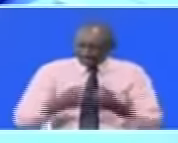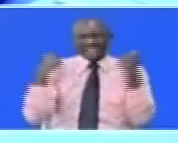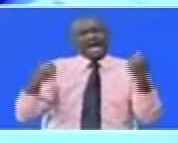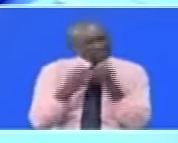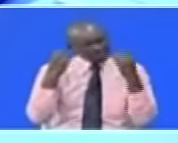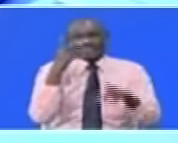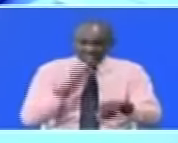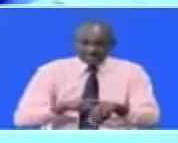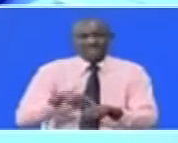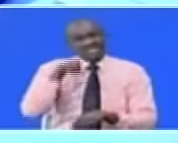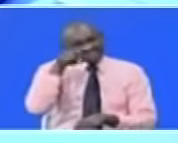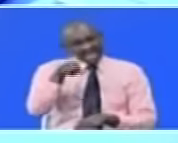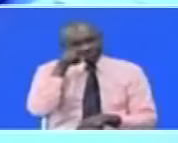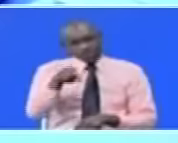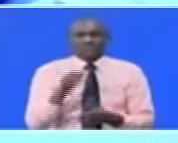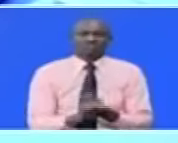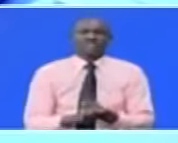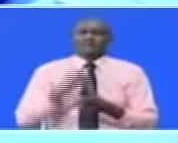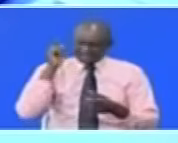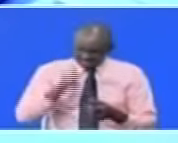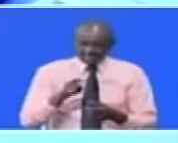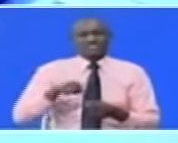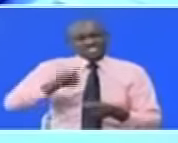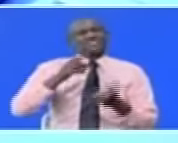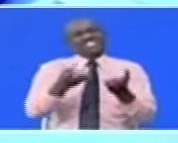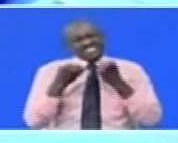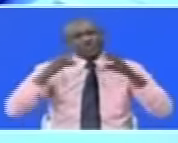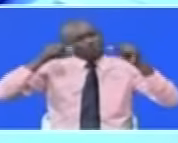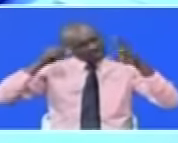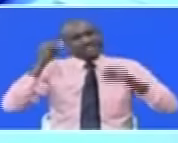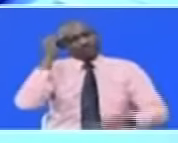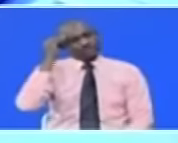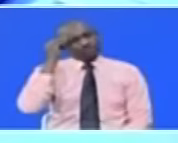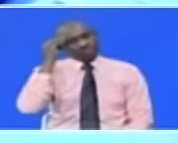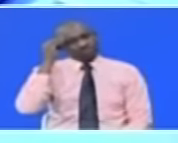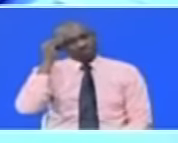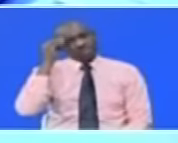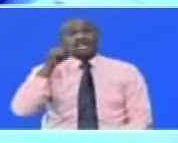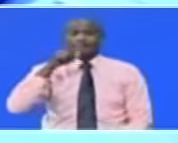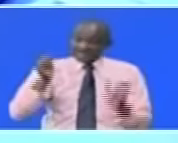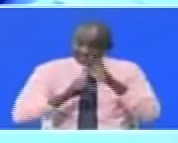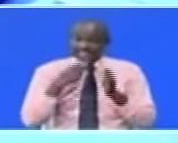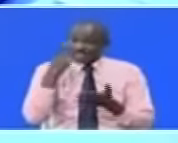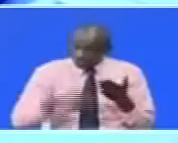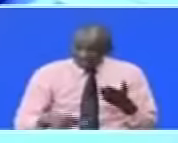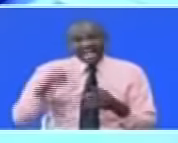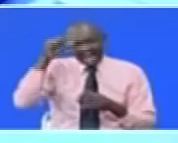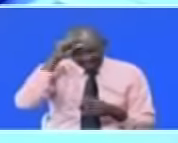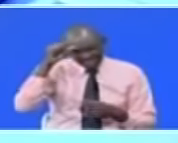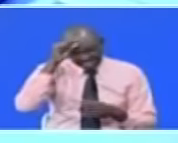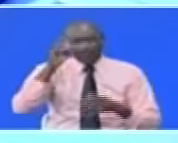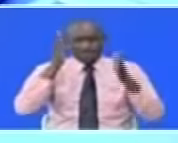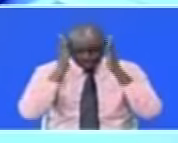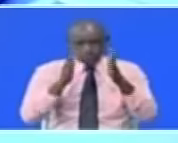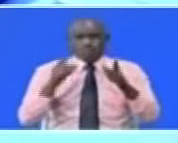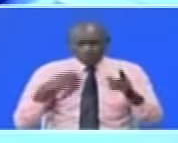robbing children of their right to quality education. And as Patrick Amimo reports, Matiang'i says the government is committed to